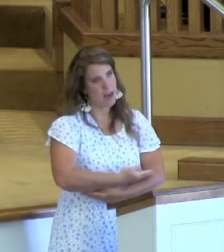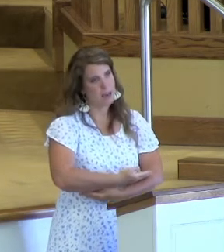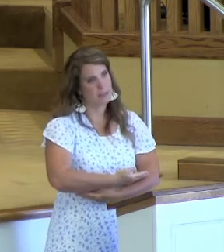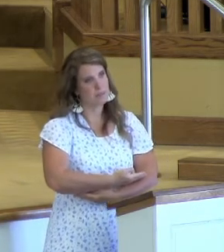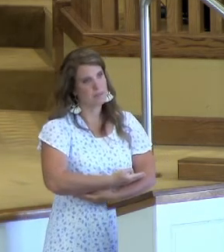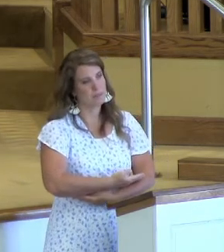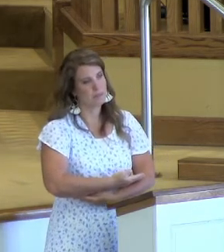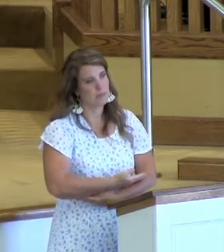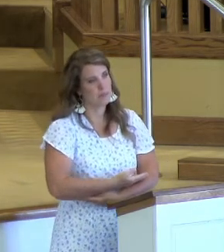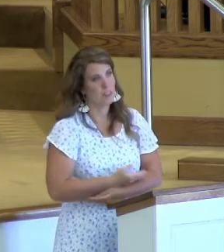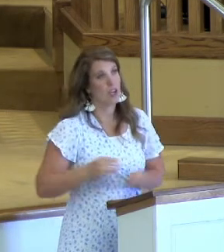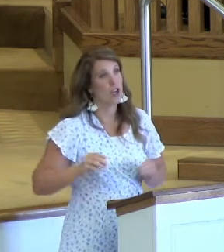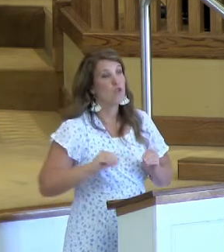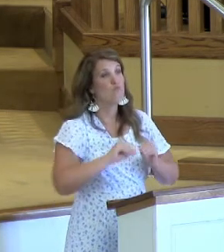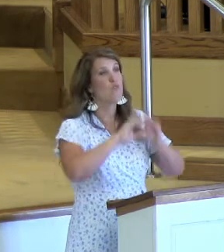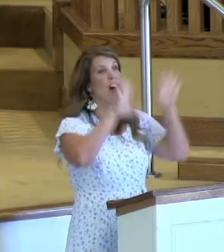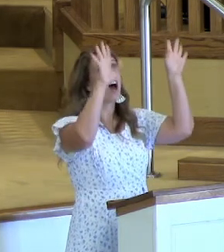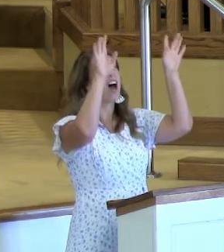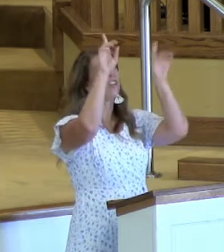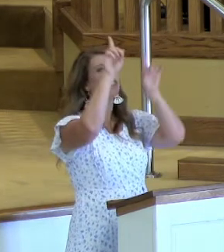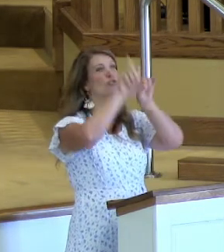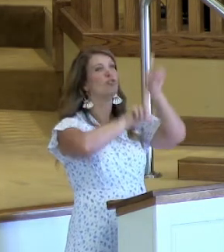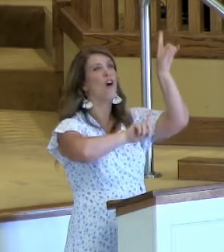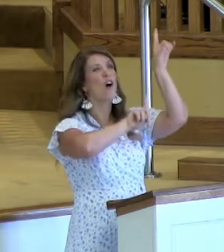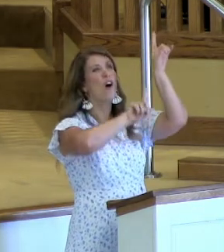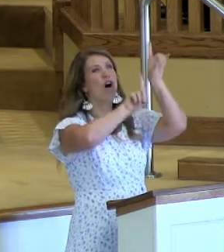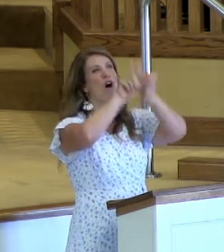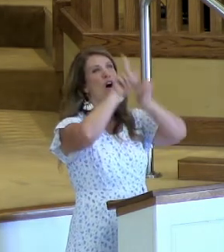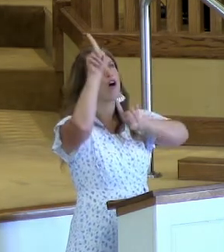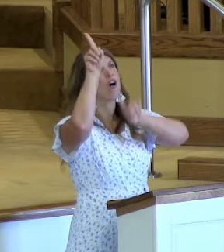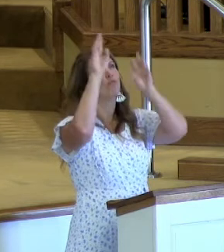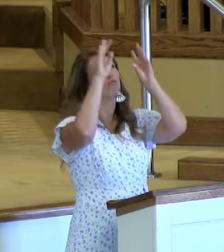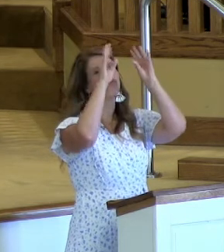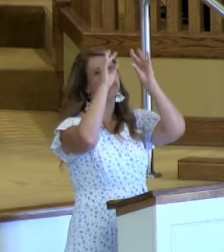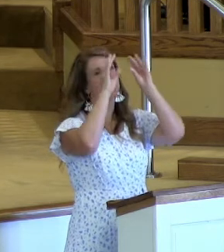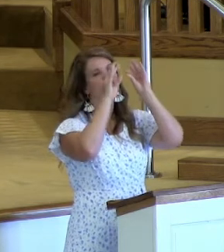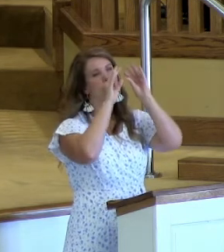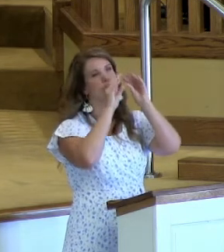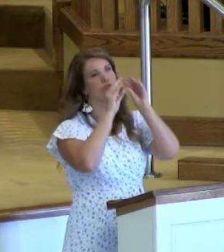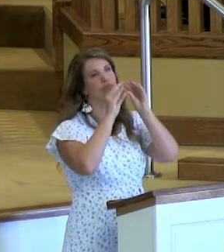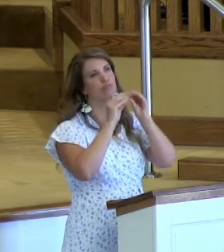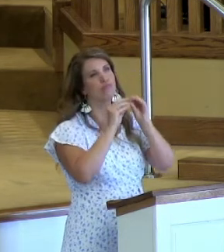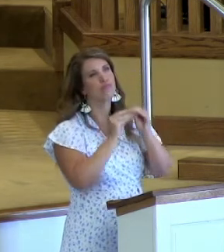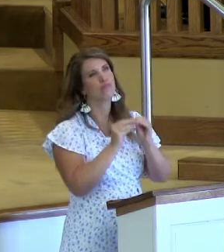son. The brightest star no longer